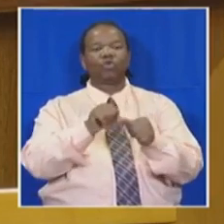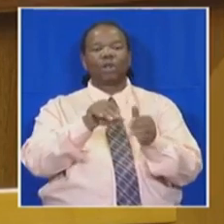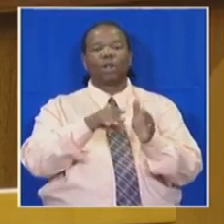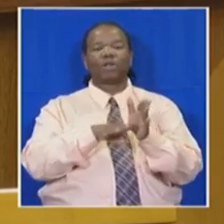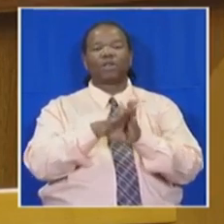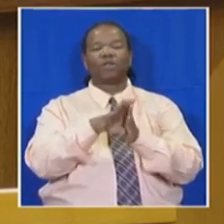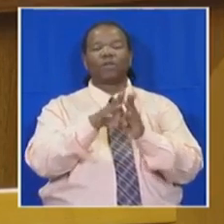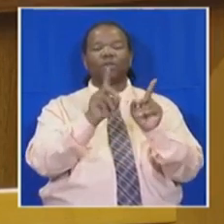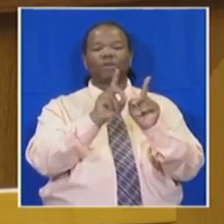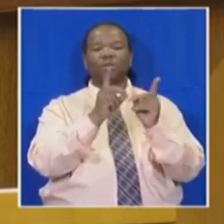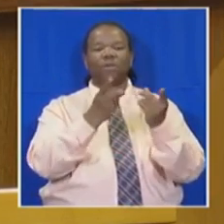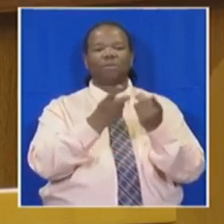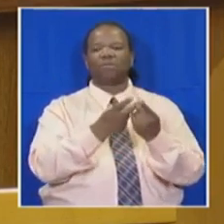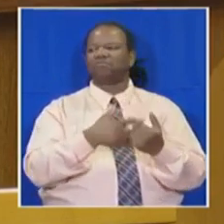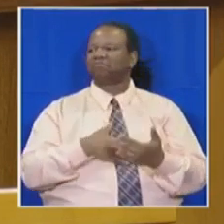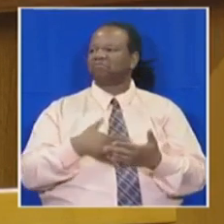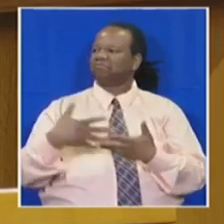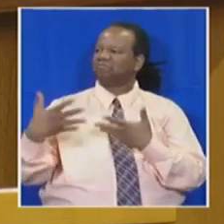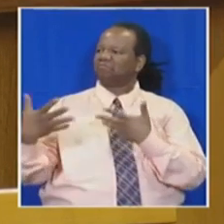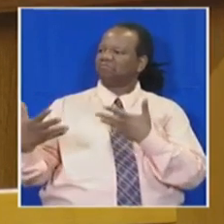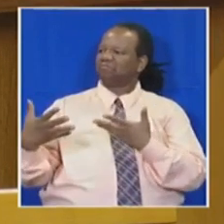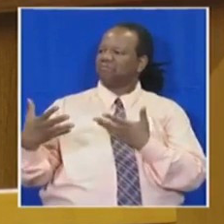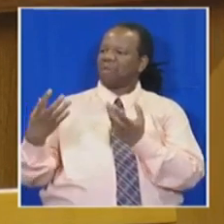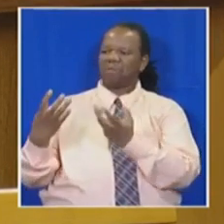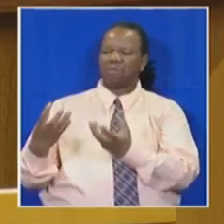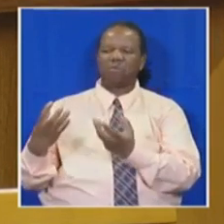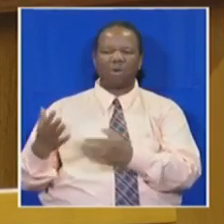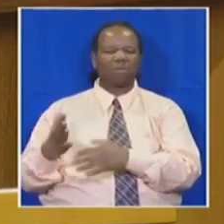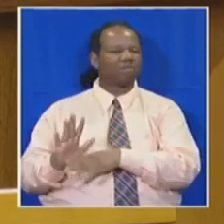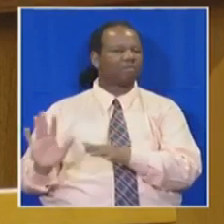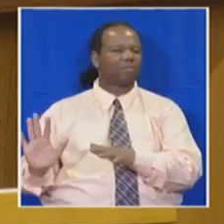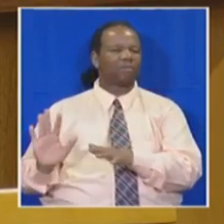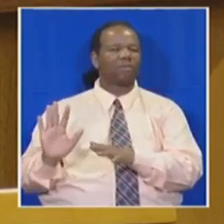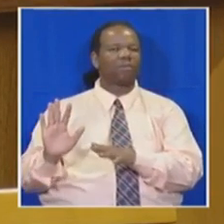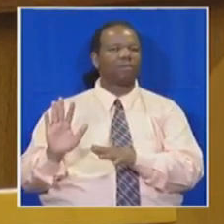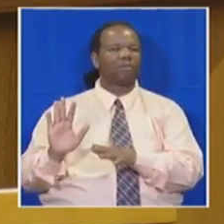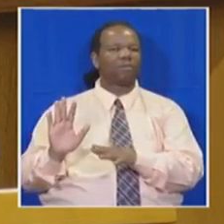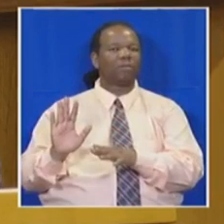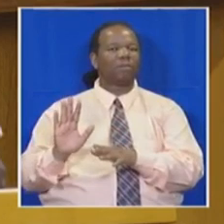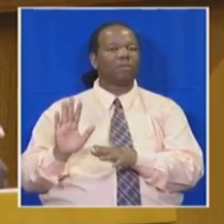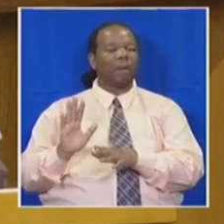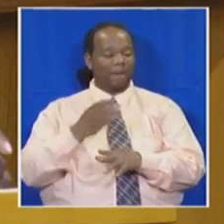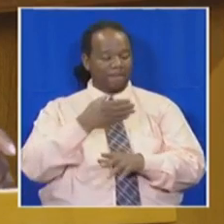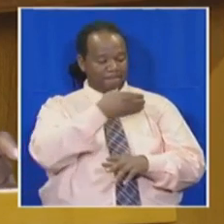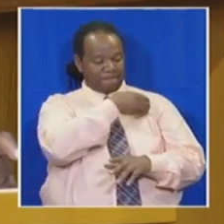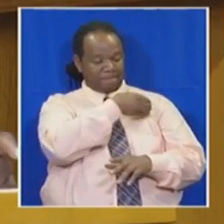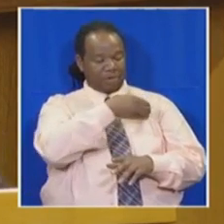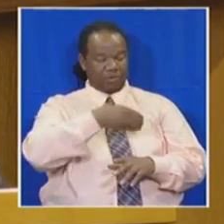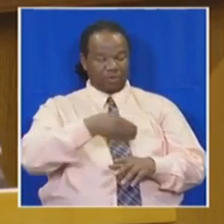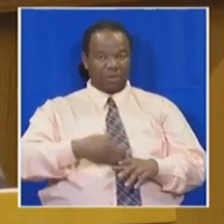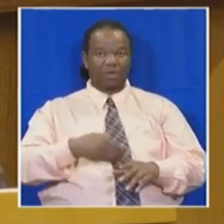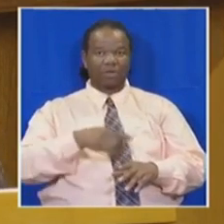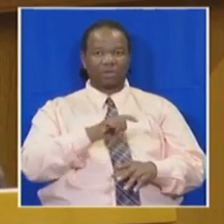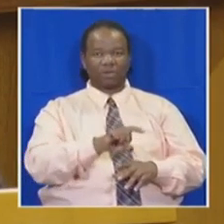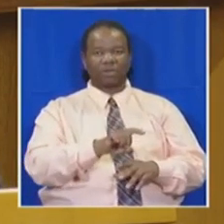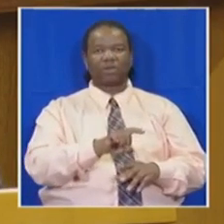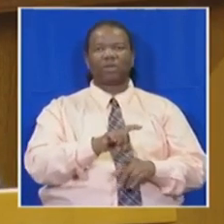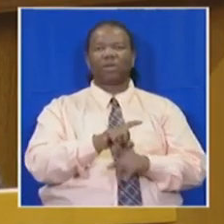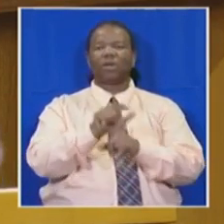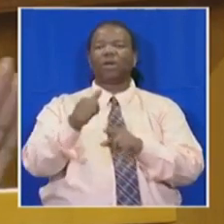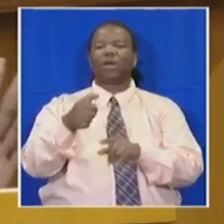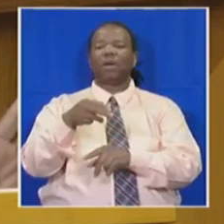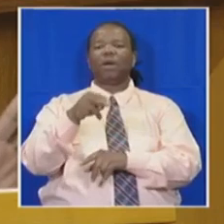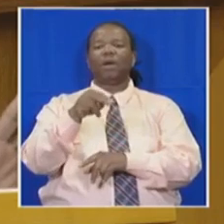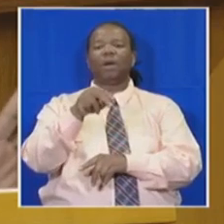the poor. So as a result, Mr. President, let the Honorable Dlamini campaign for your